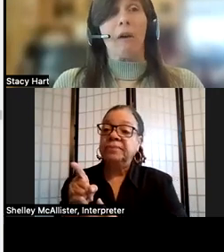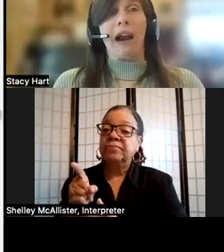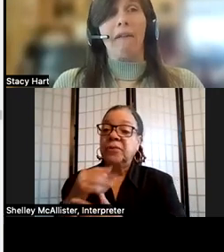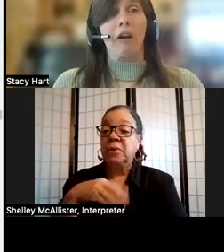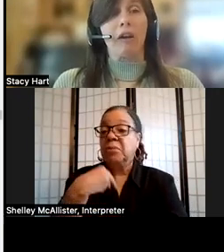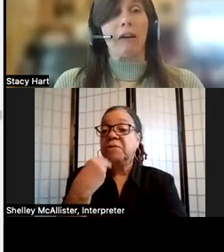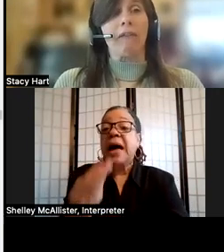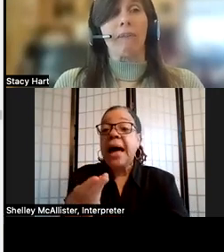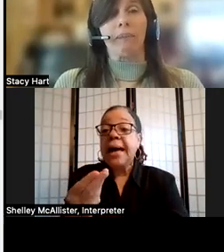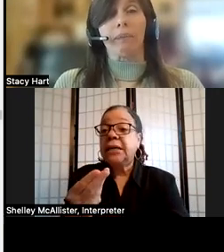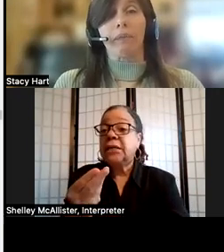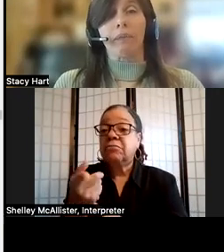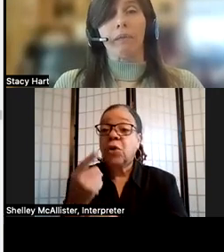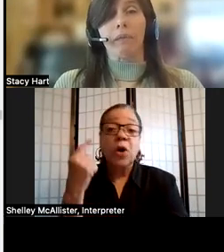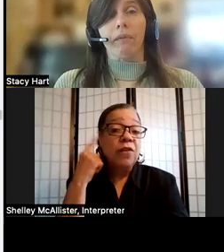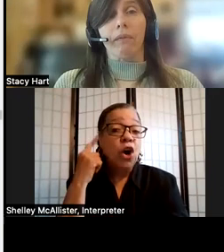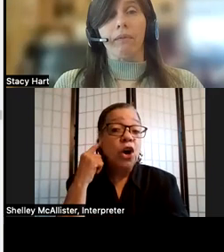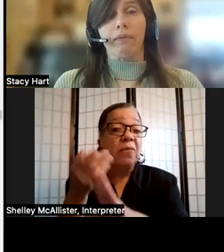provide or have heard of?